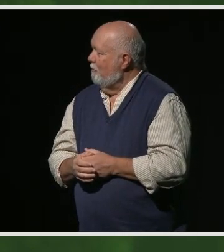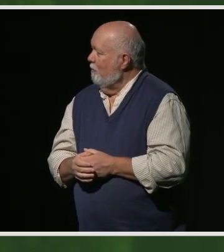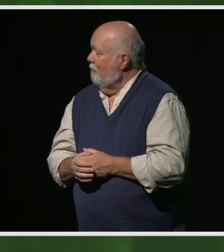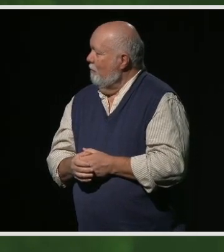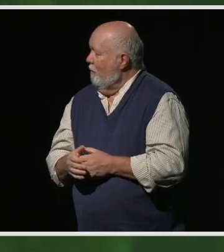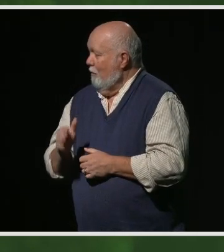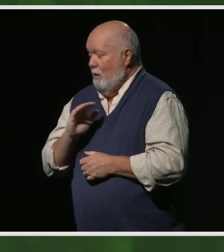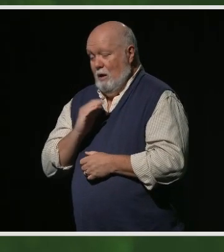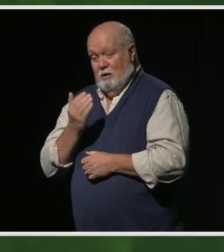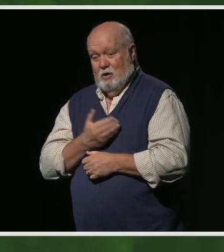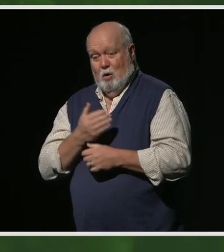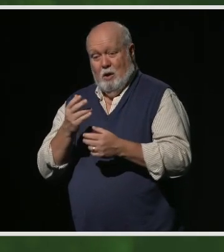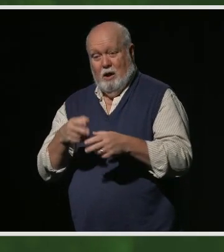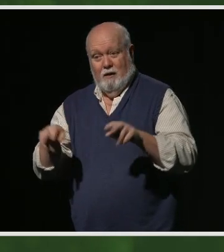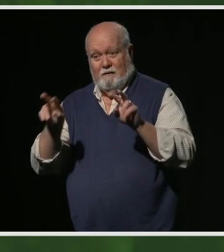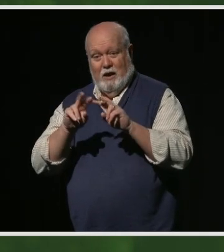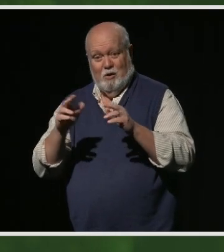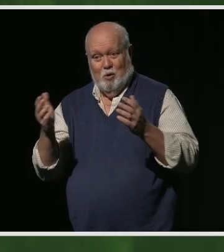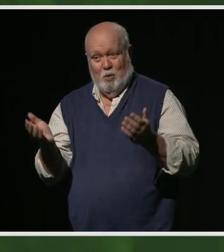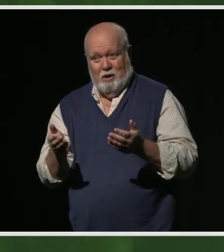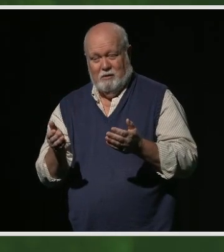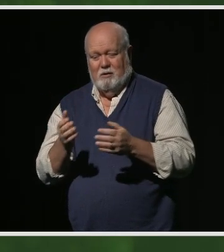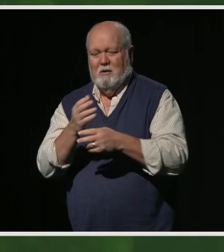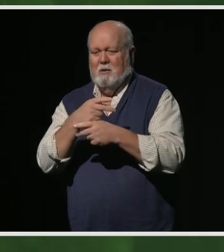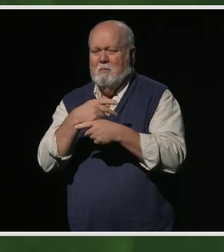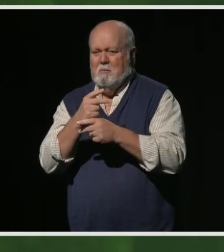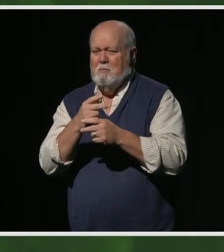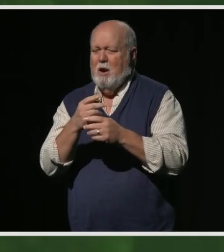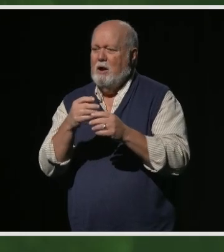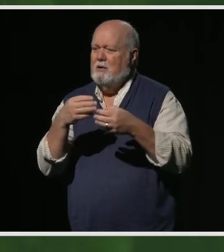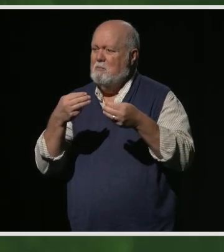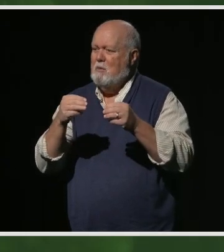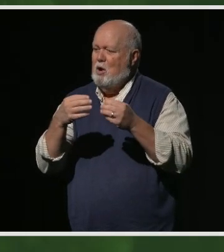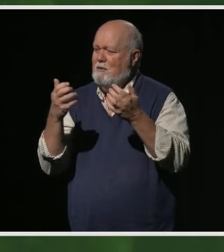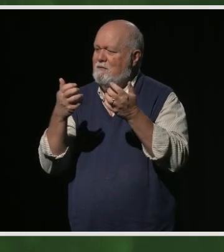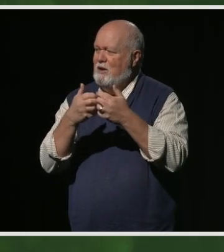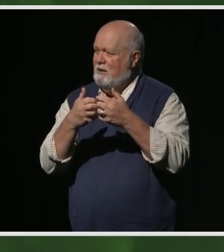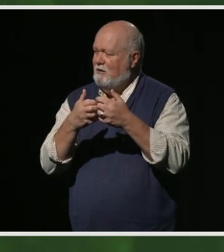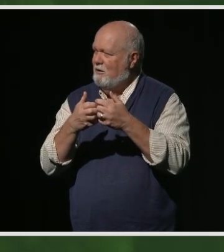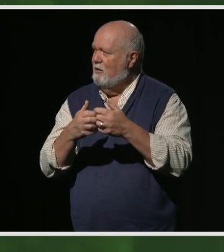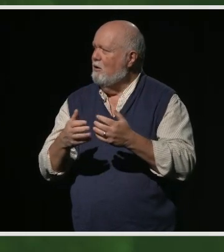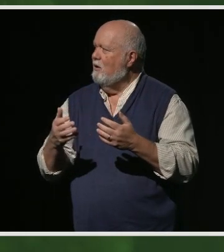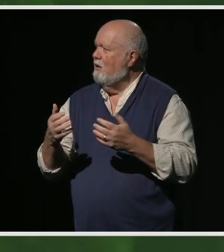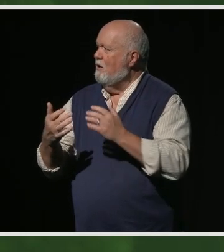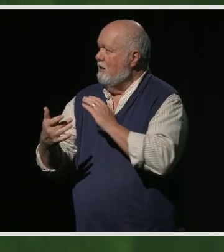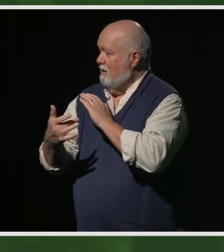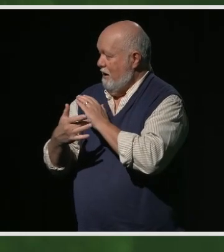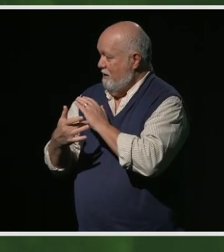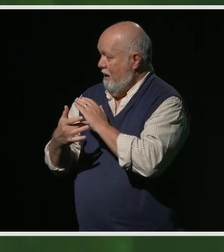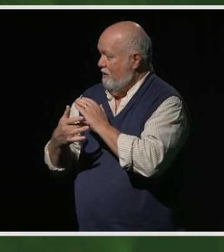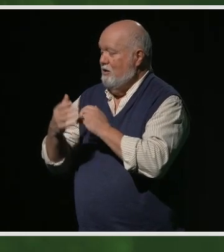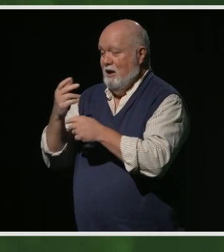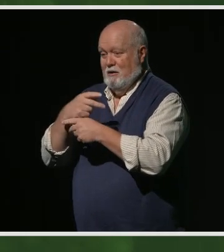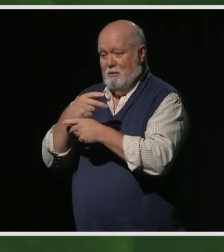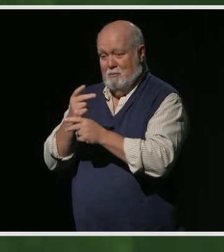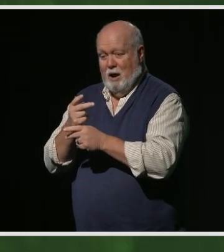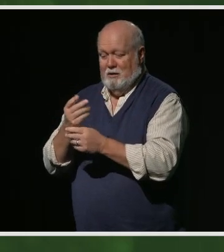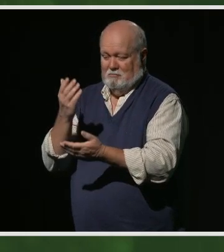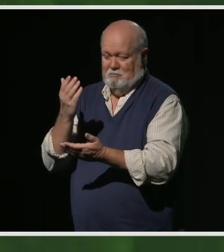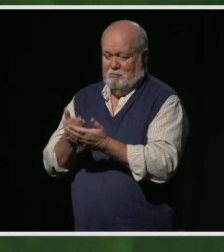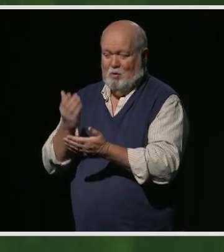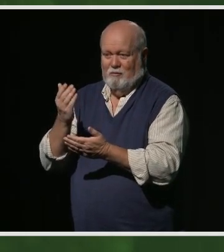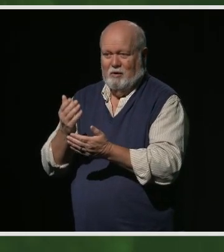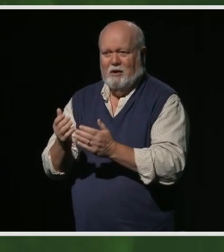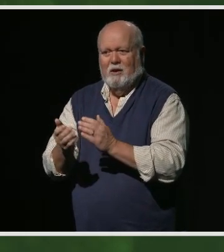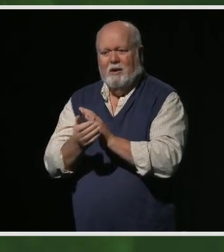So our value to the region, we have a product market fit. We've validated the technology and the product. We have an